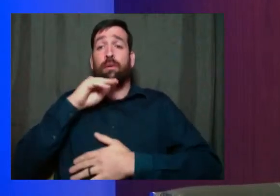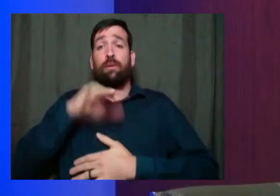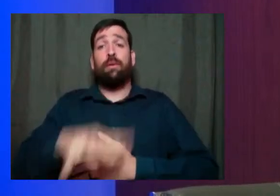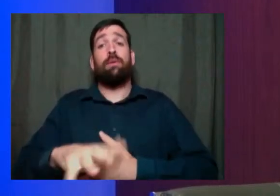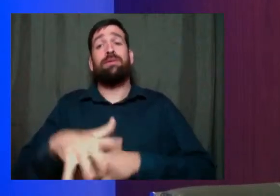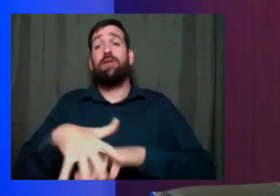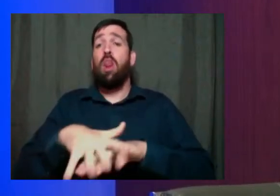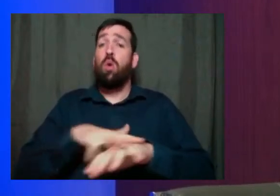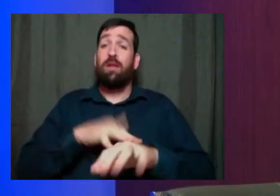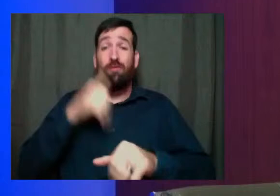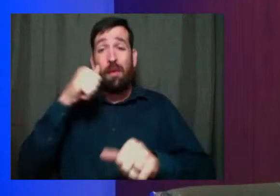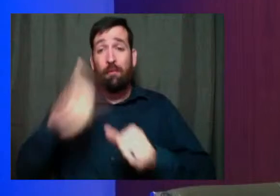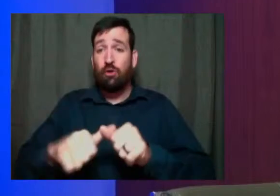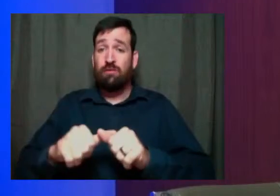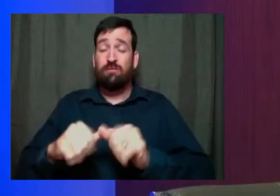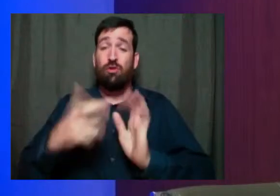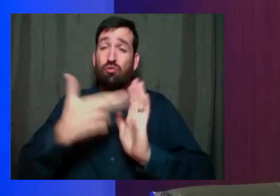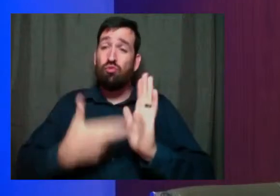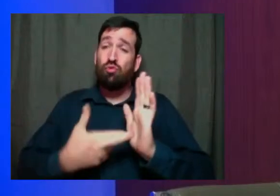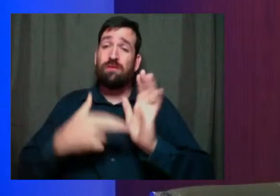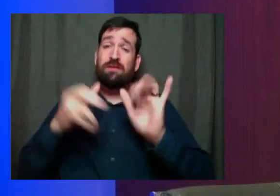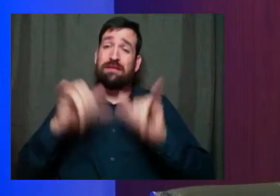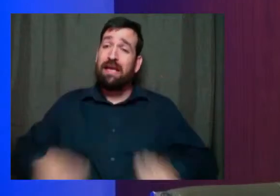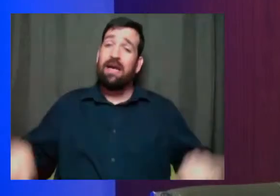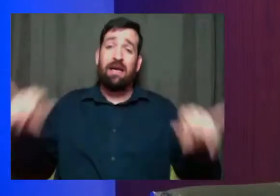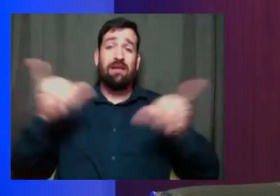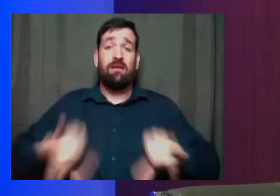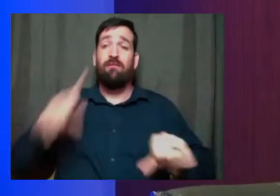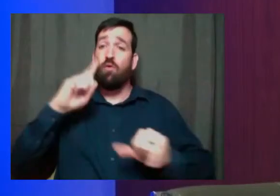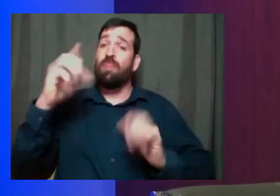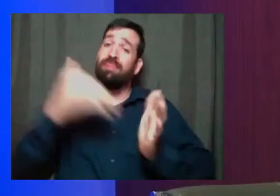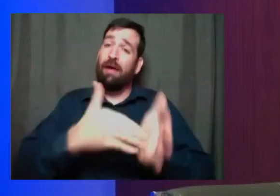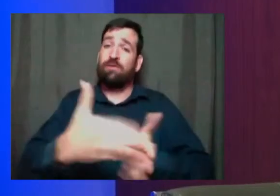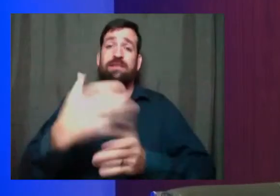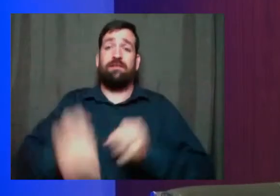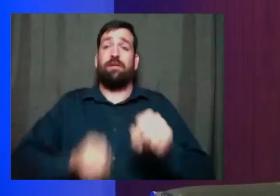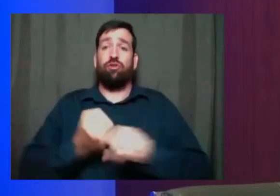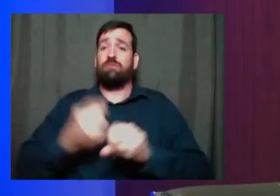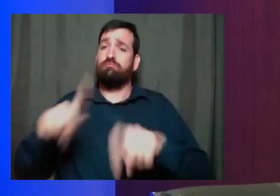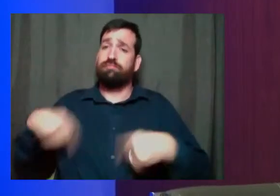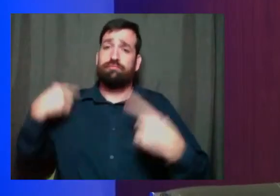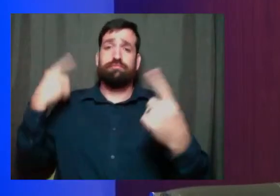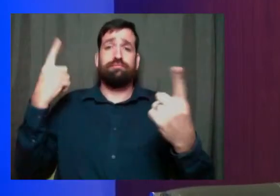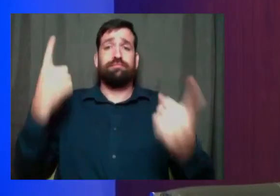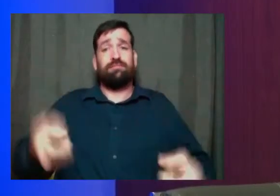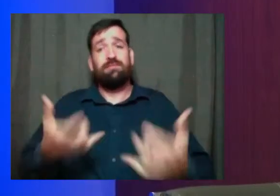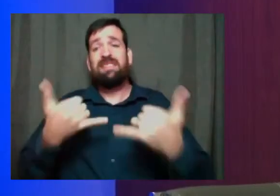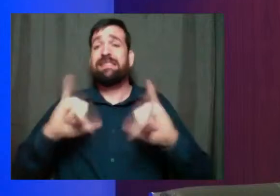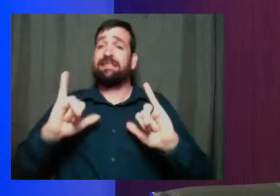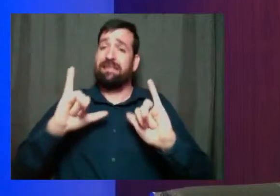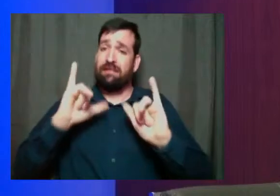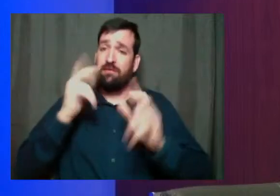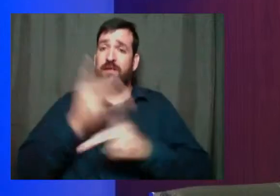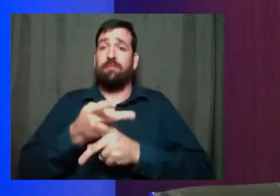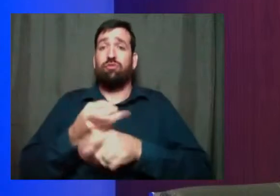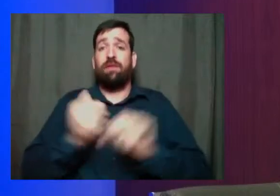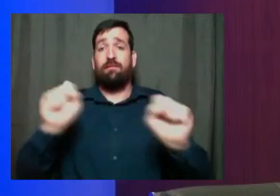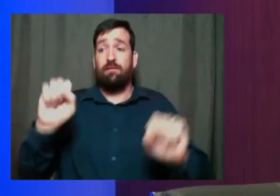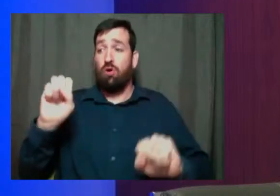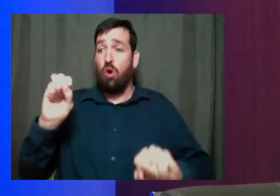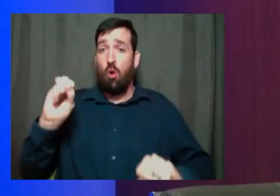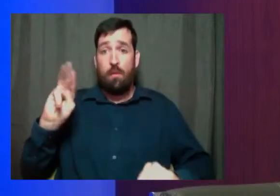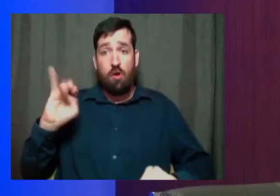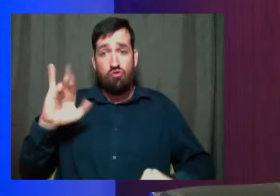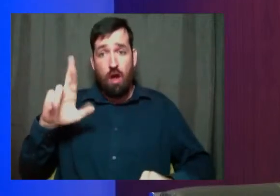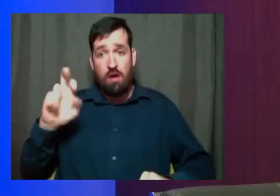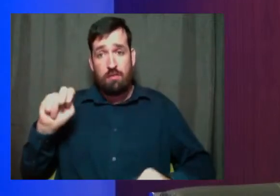same rules have worked for thousands of years, and they'll continue to work, and they'll continue to keep you safe. Omicron may be different. We